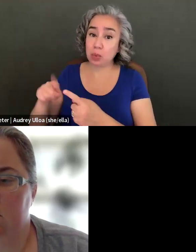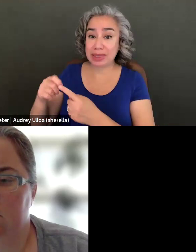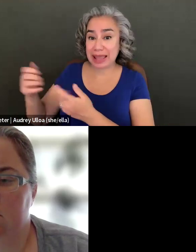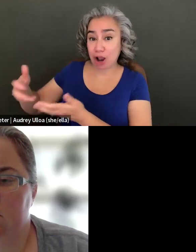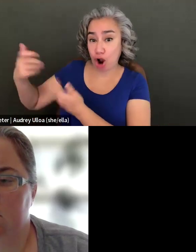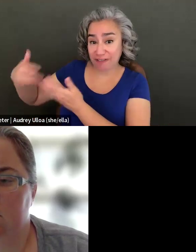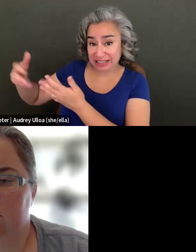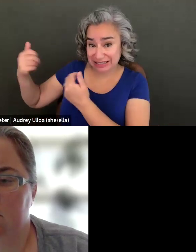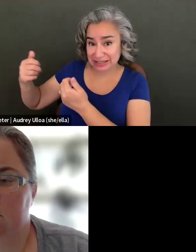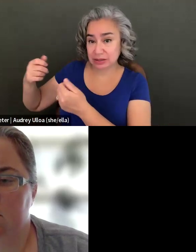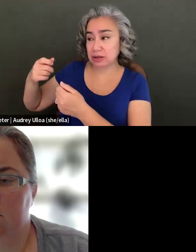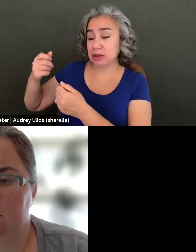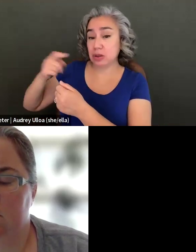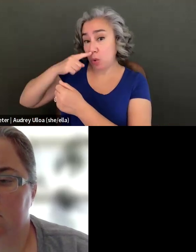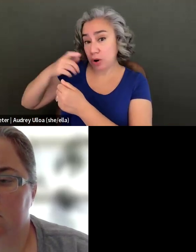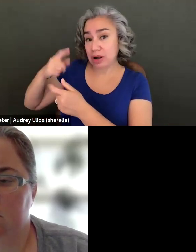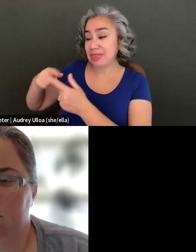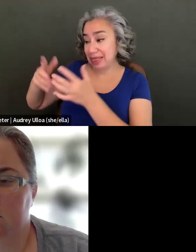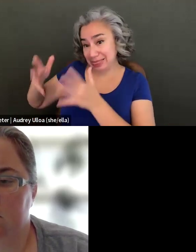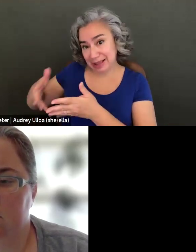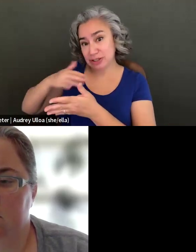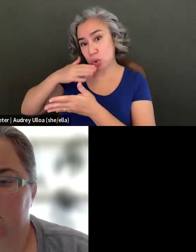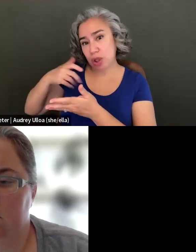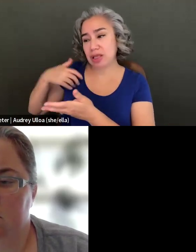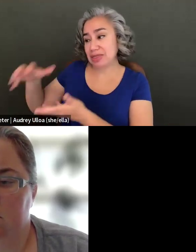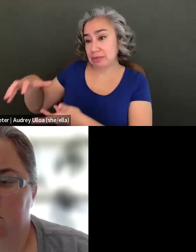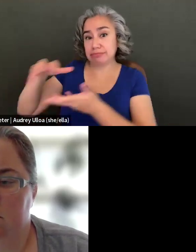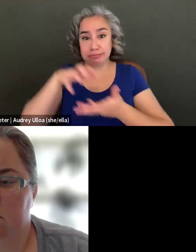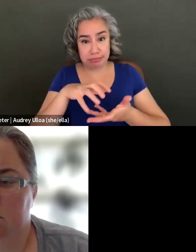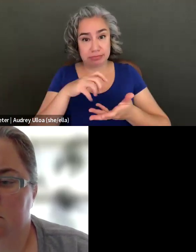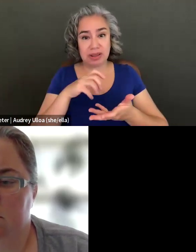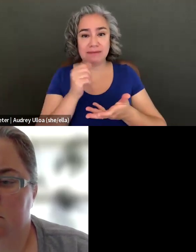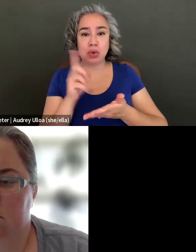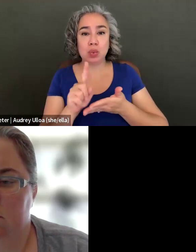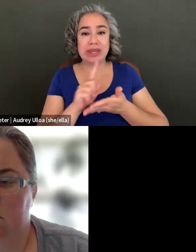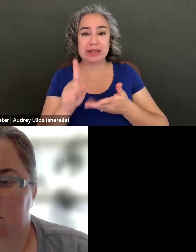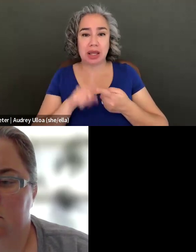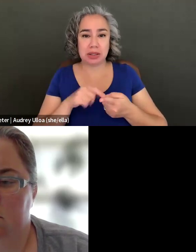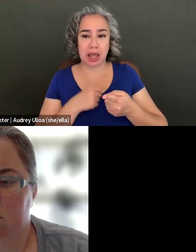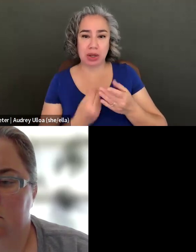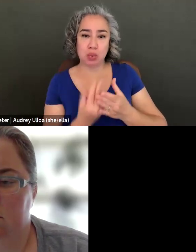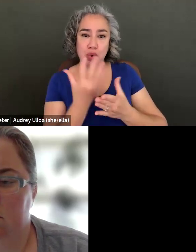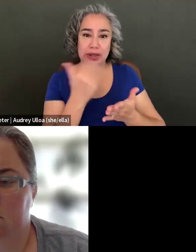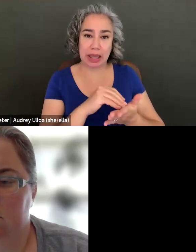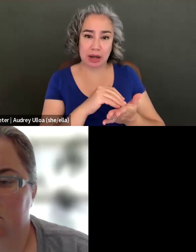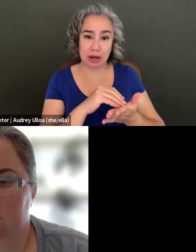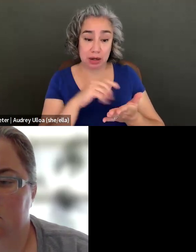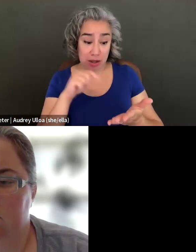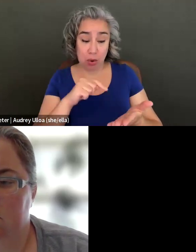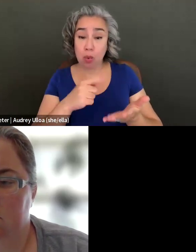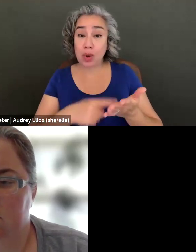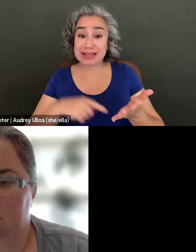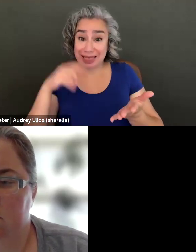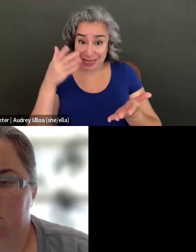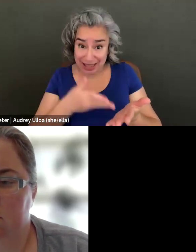grew it. And we did have questions if what is left in the soil will actually be able to stick around